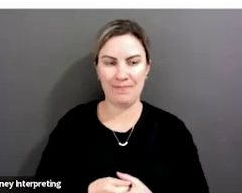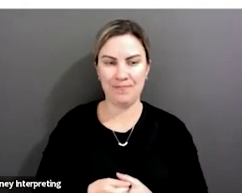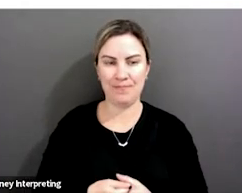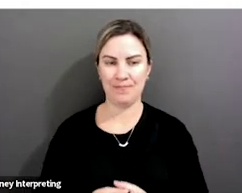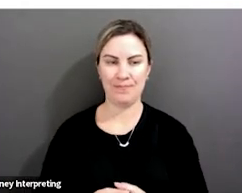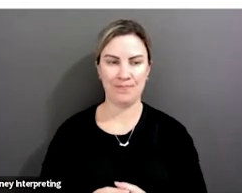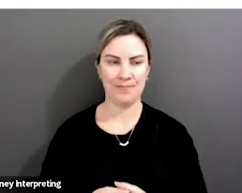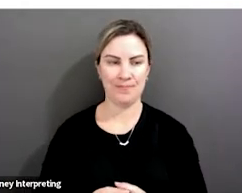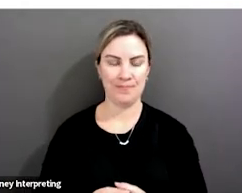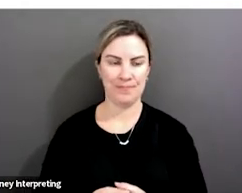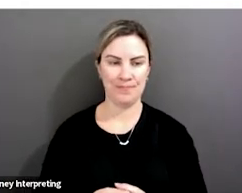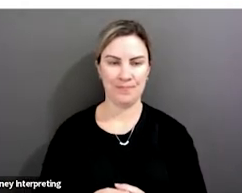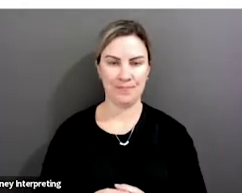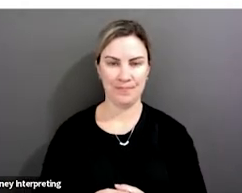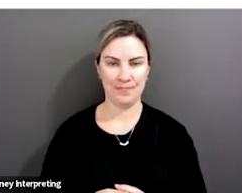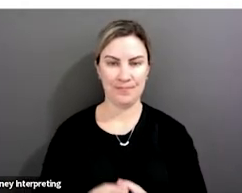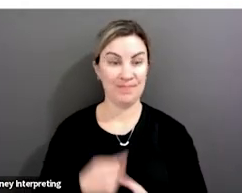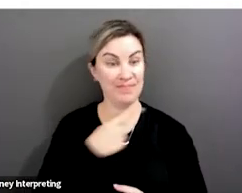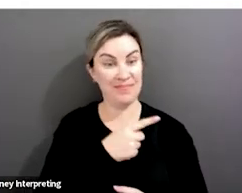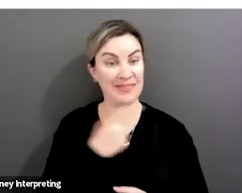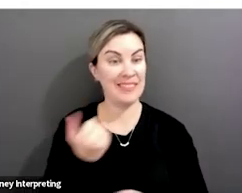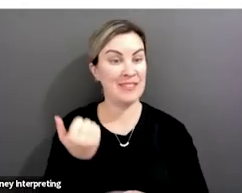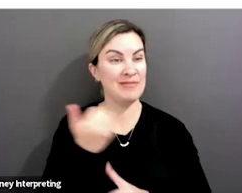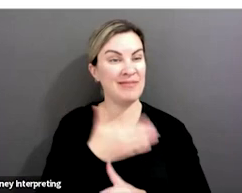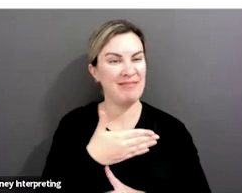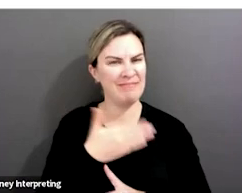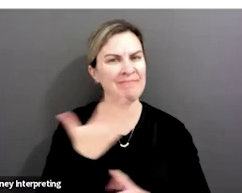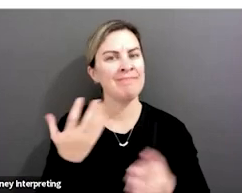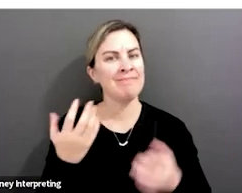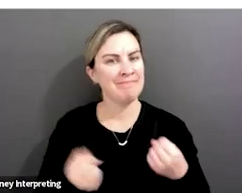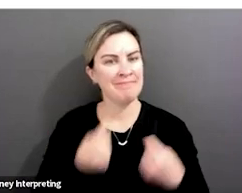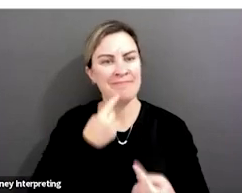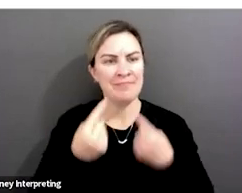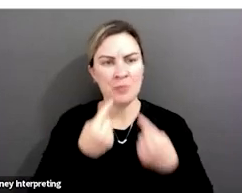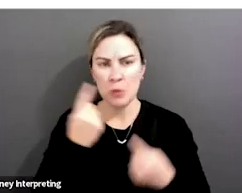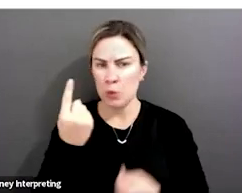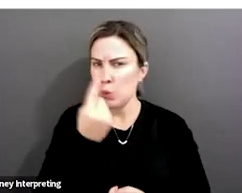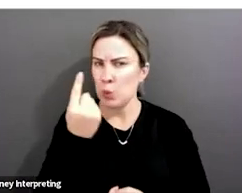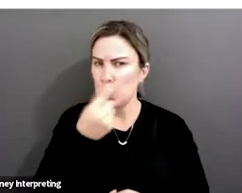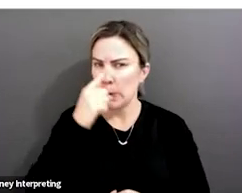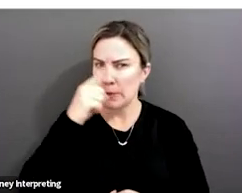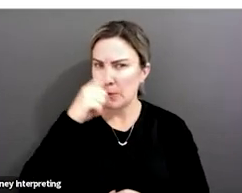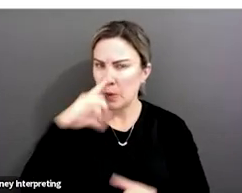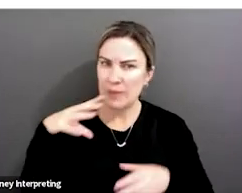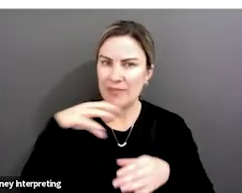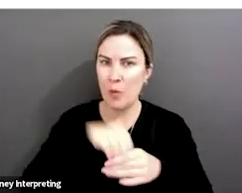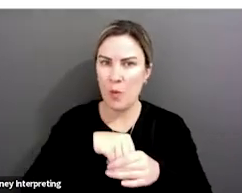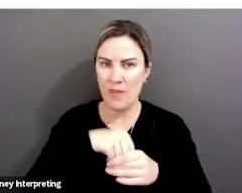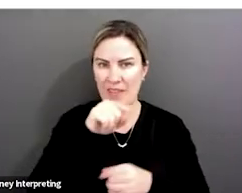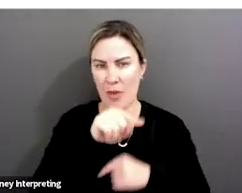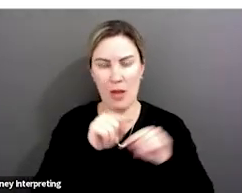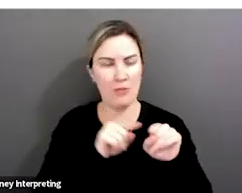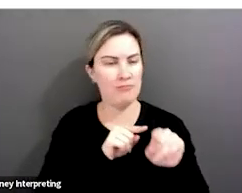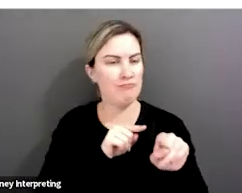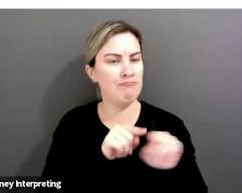next slide, where you can hear and see a little bit more about who these learners actually are. So these